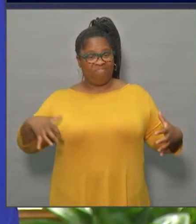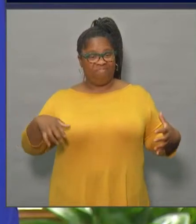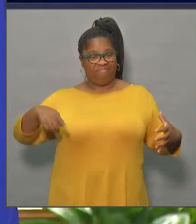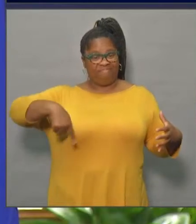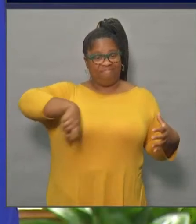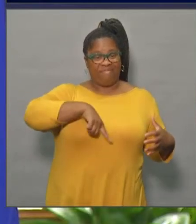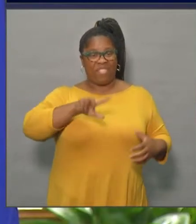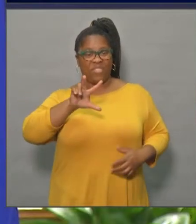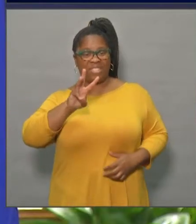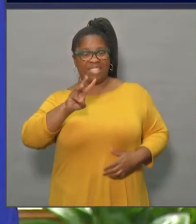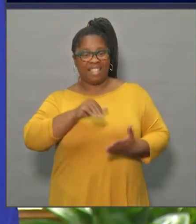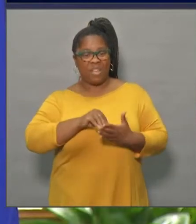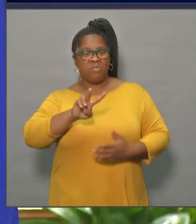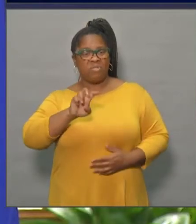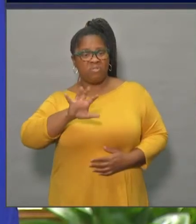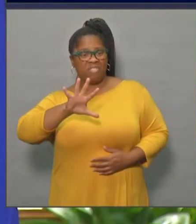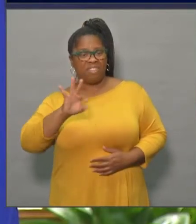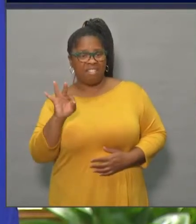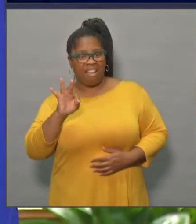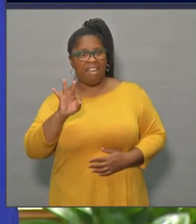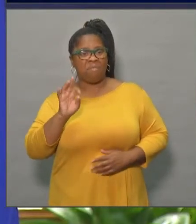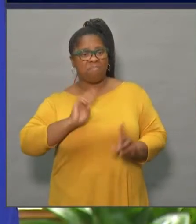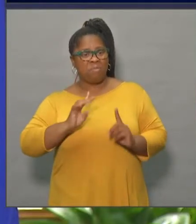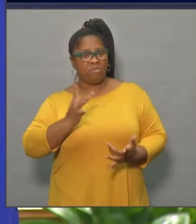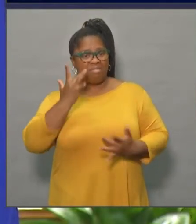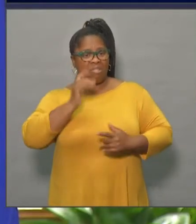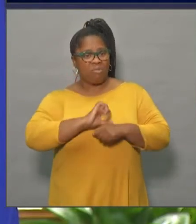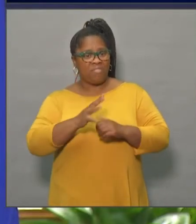36,259 total cases we're reporting do include